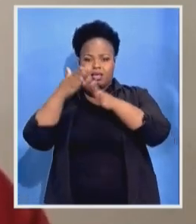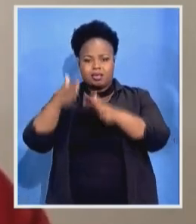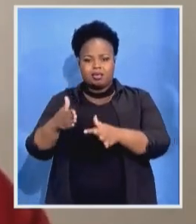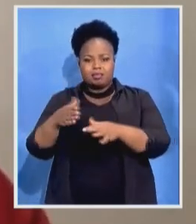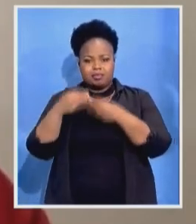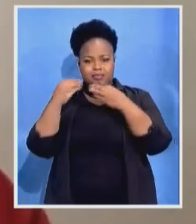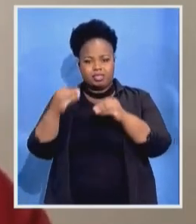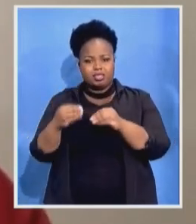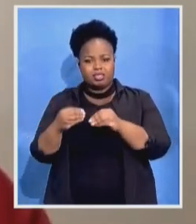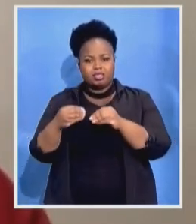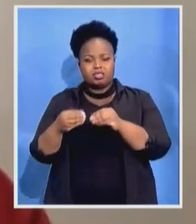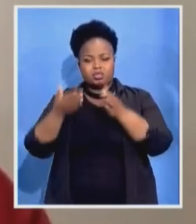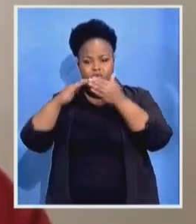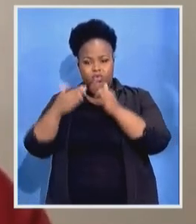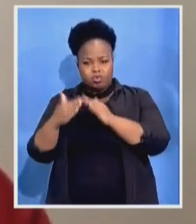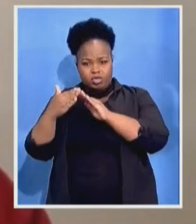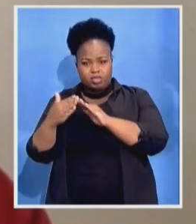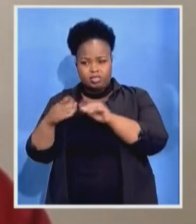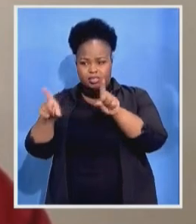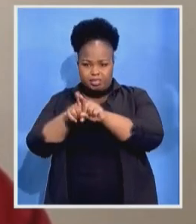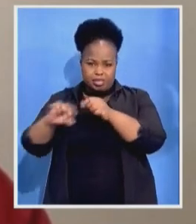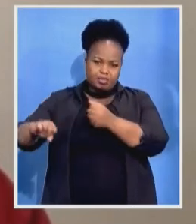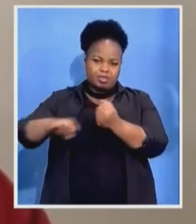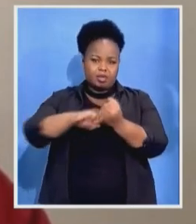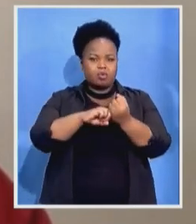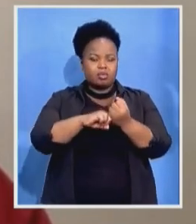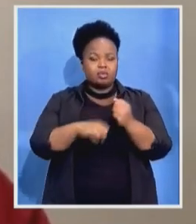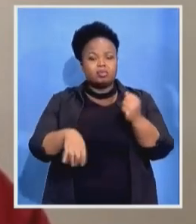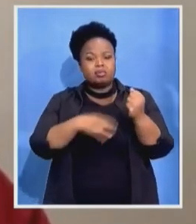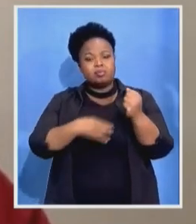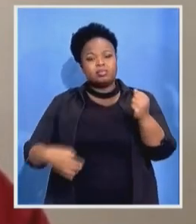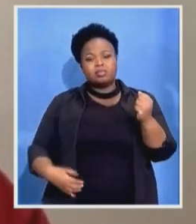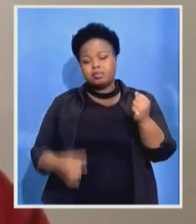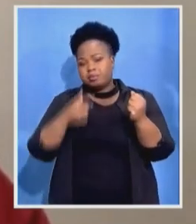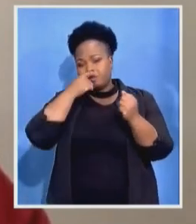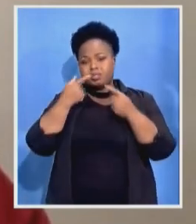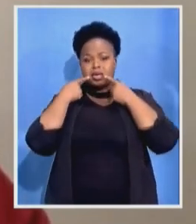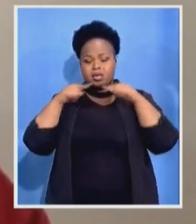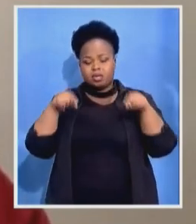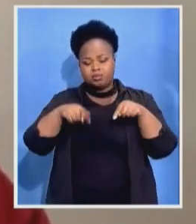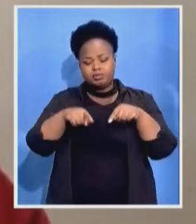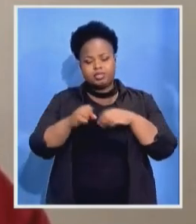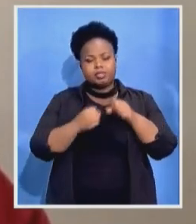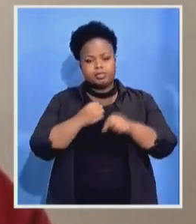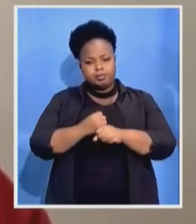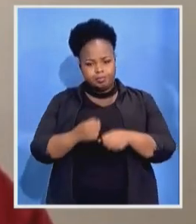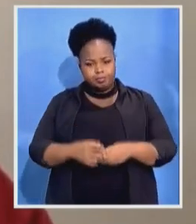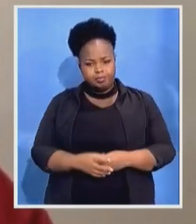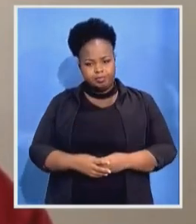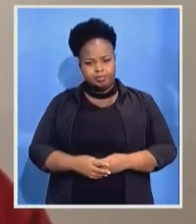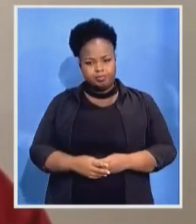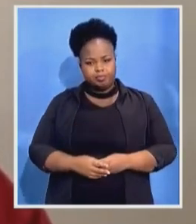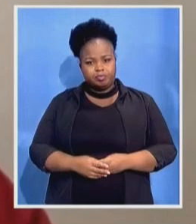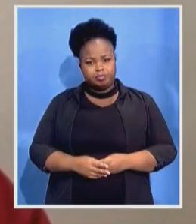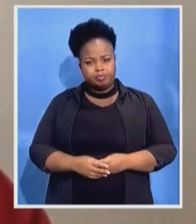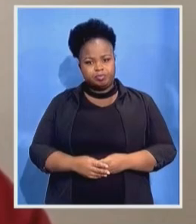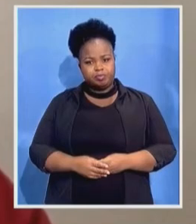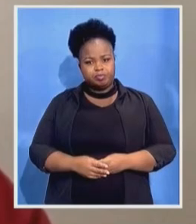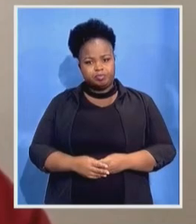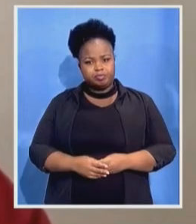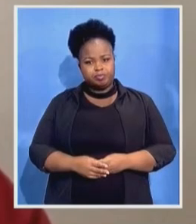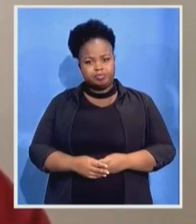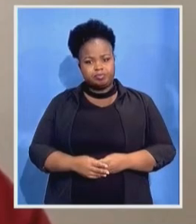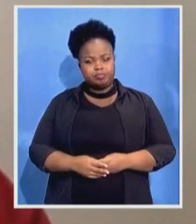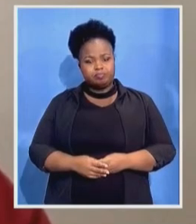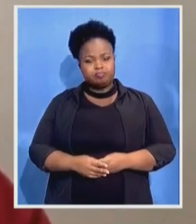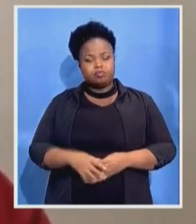and announced by President Ramaphosa earlier in the year. In supporting increased investment into infrastructure, which is a